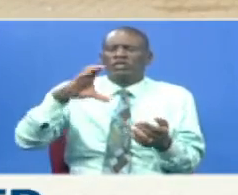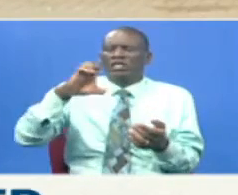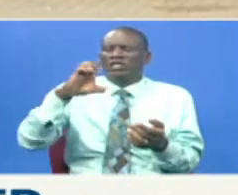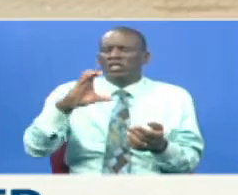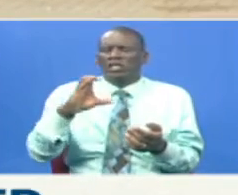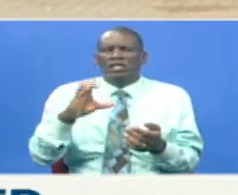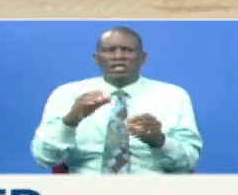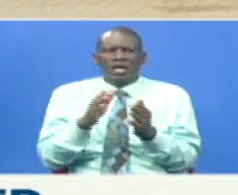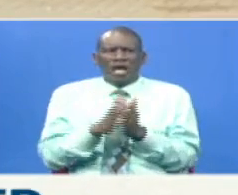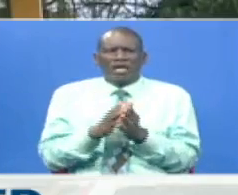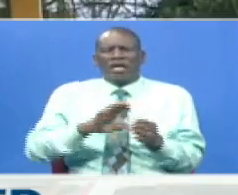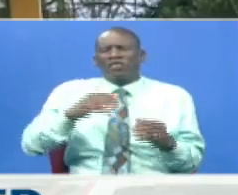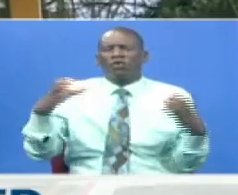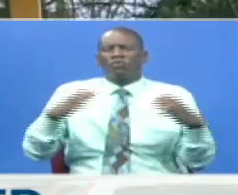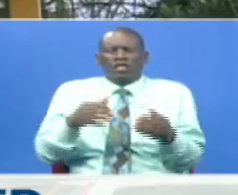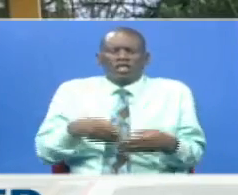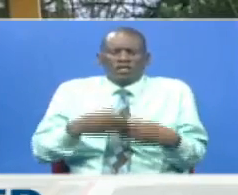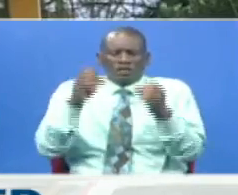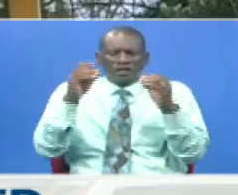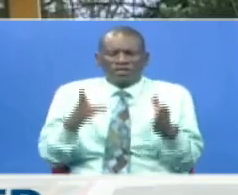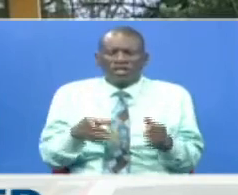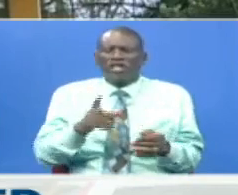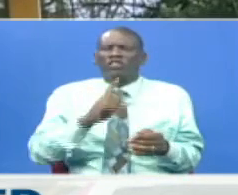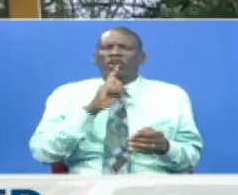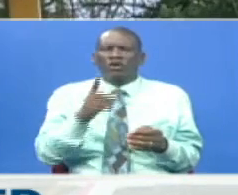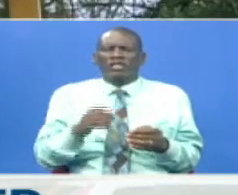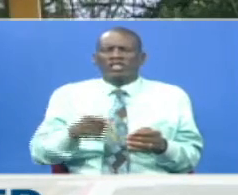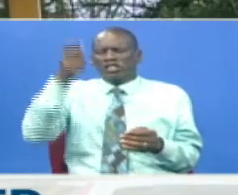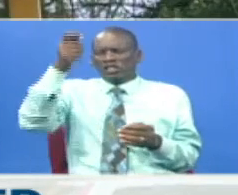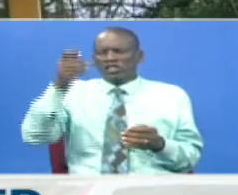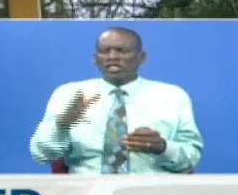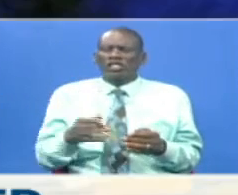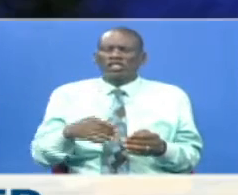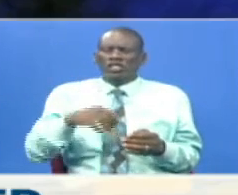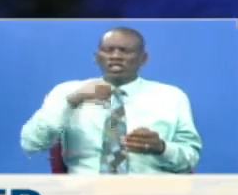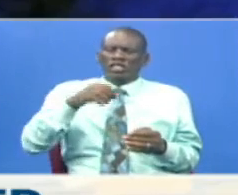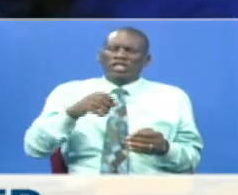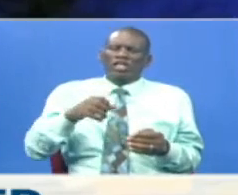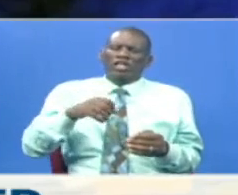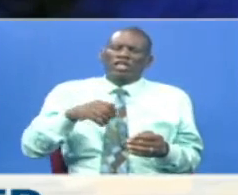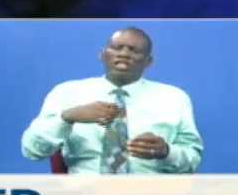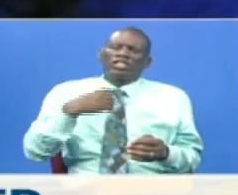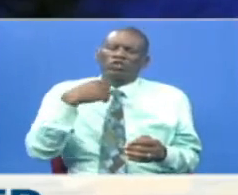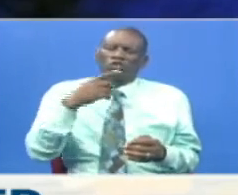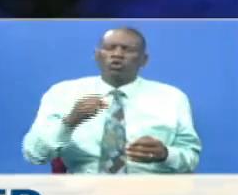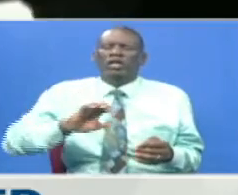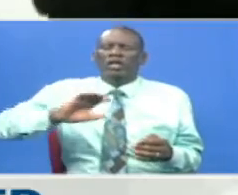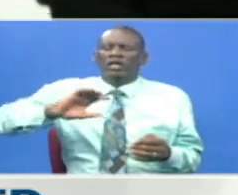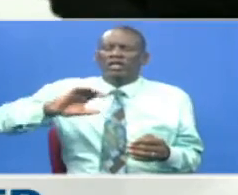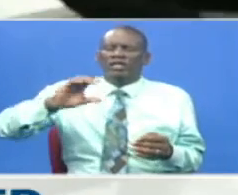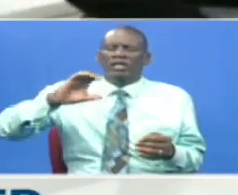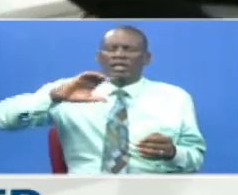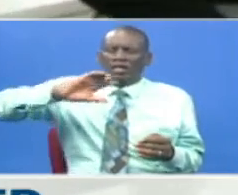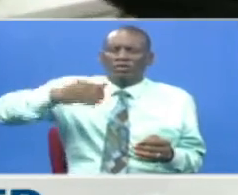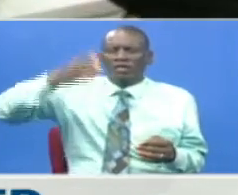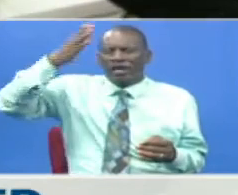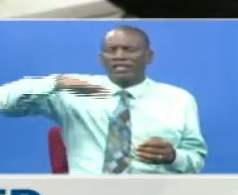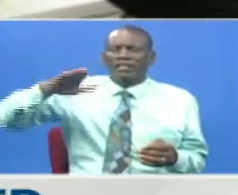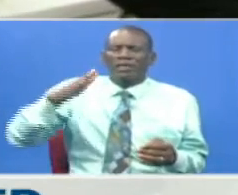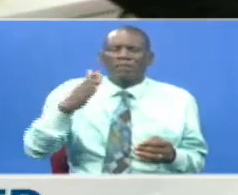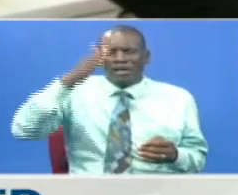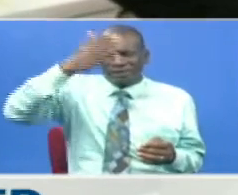expense of the other communities. In her orders, Justice Wasilwa prohibited the Nakuru County Assembly from vetting the names of the